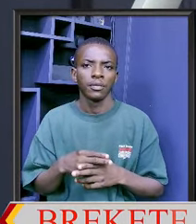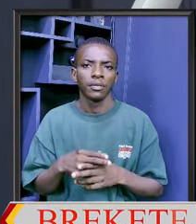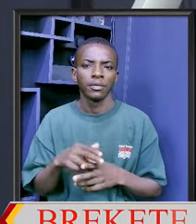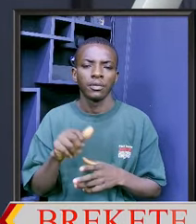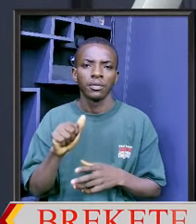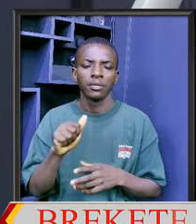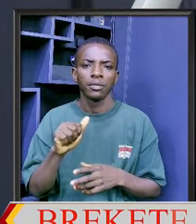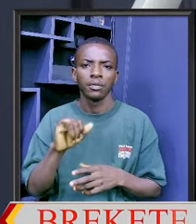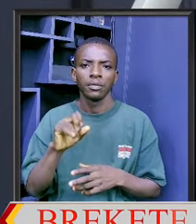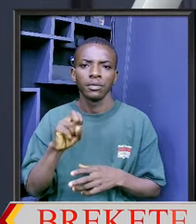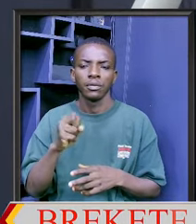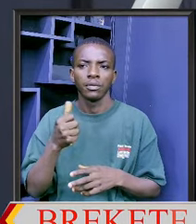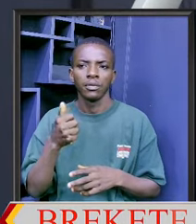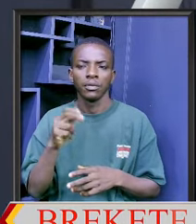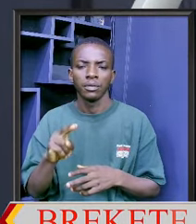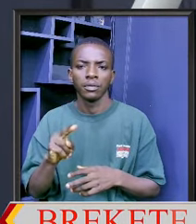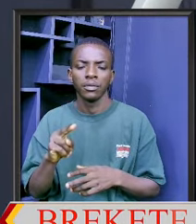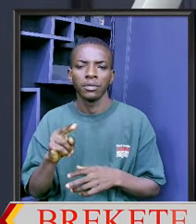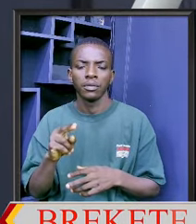Aisha.